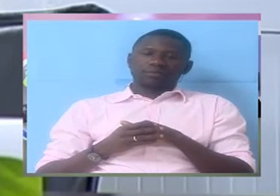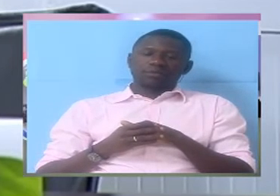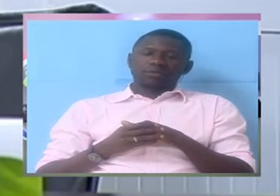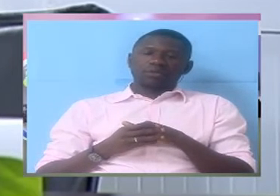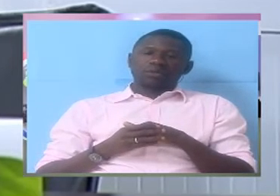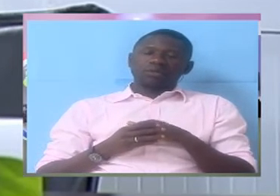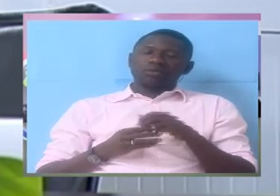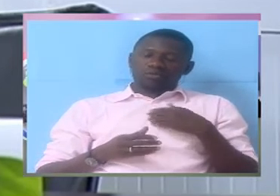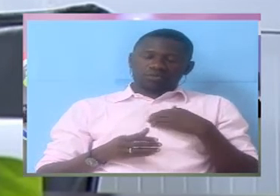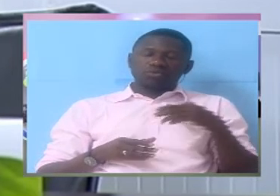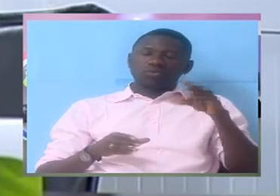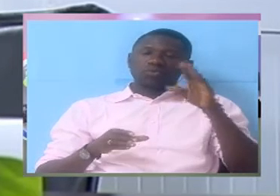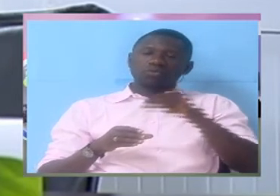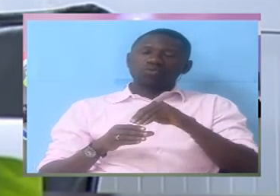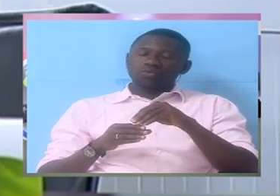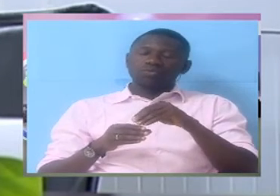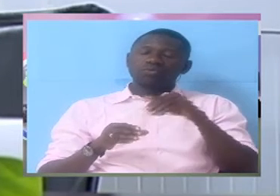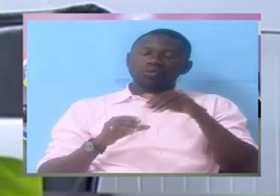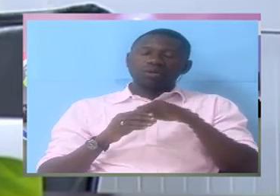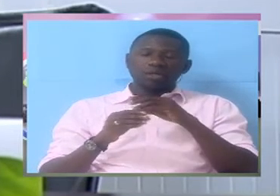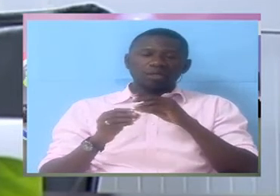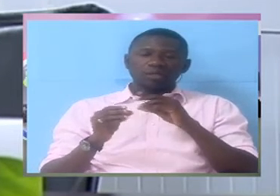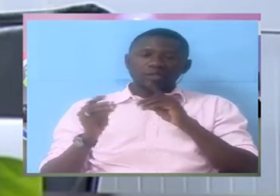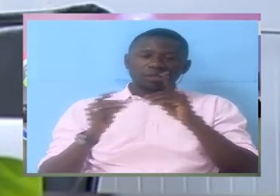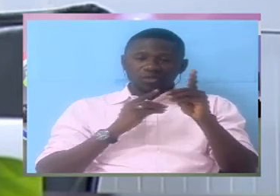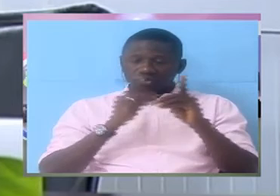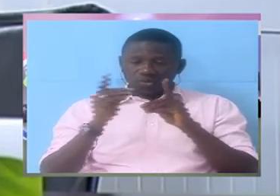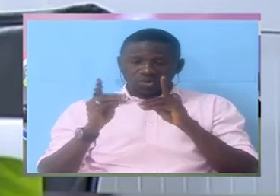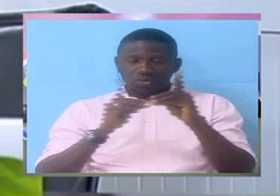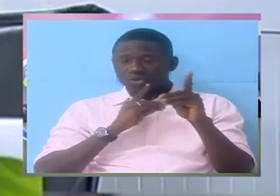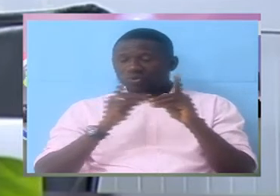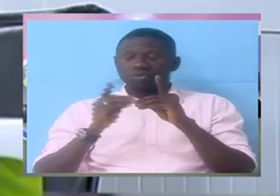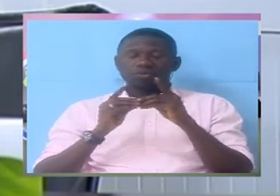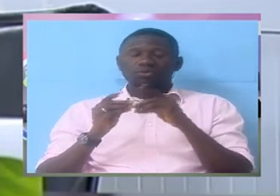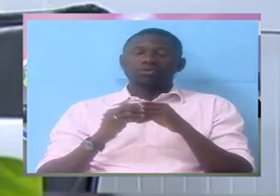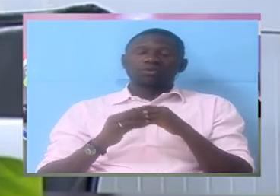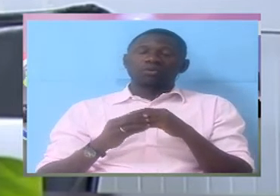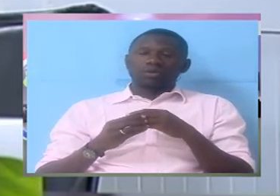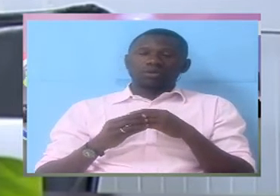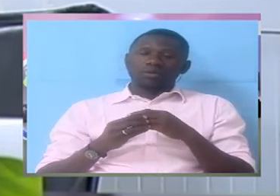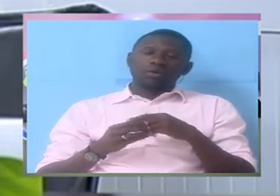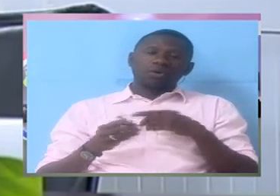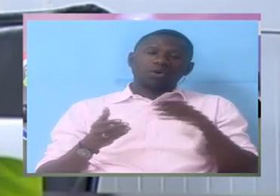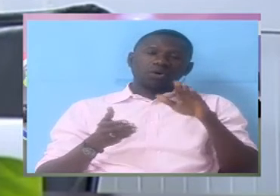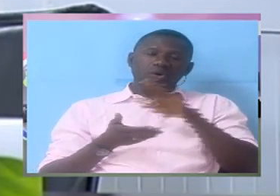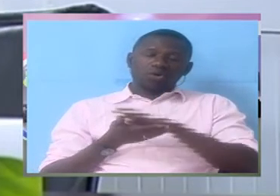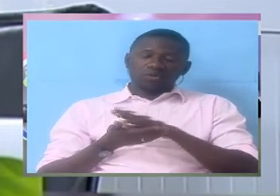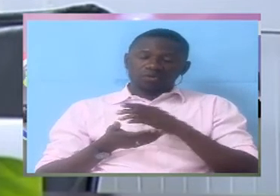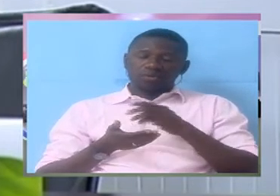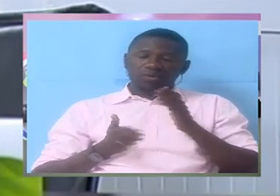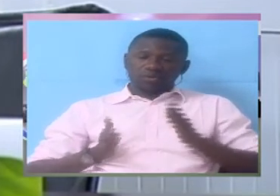debate Puruka Kacha on the human right violations on